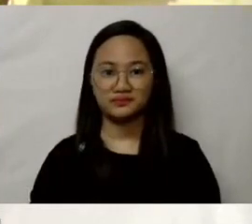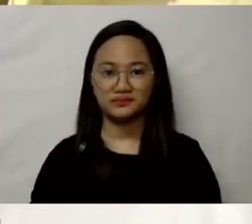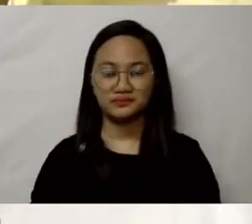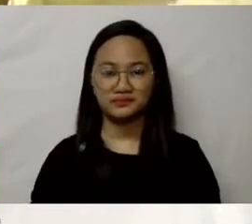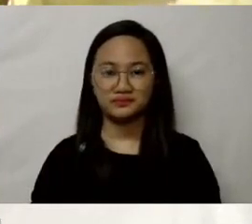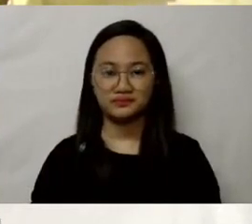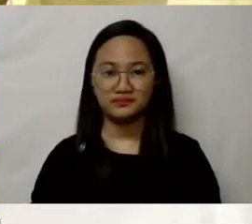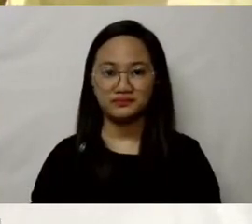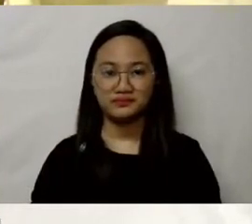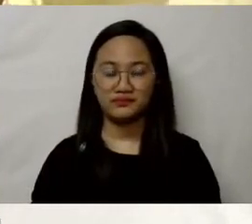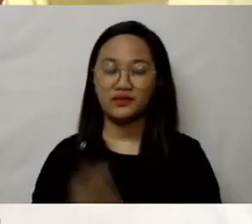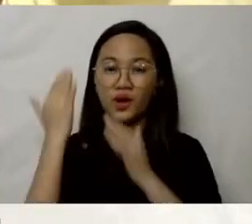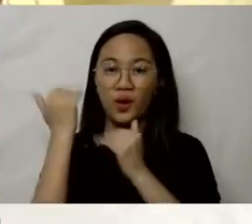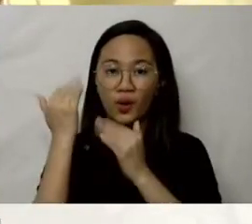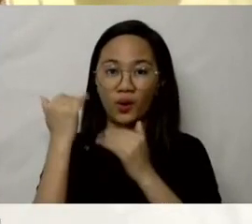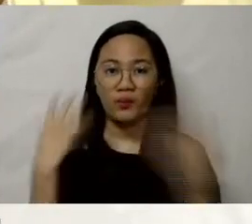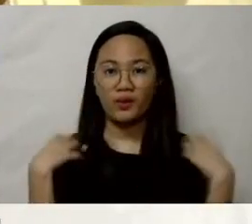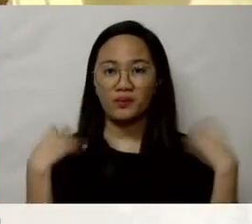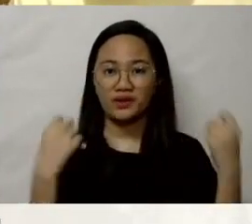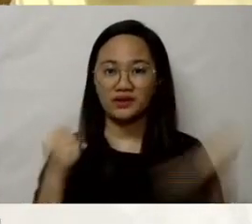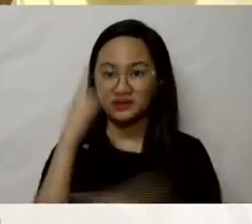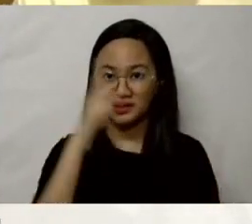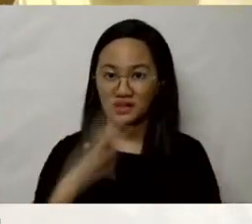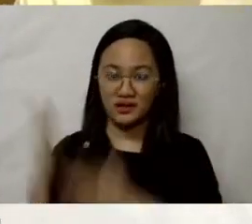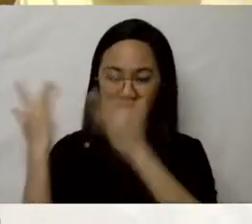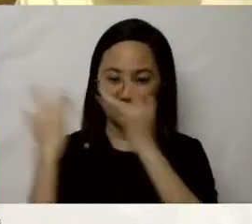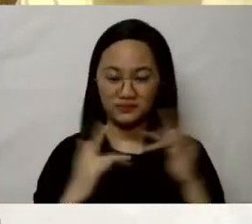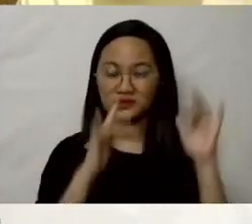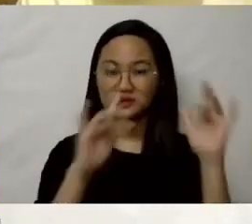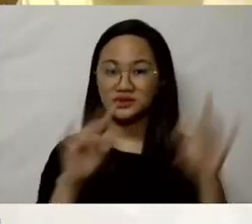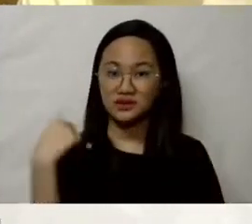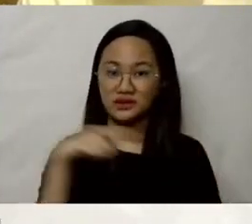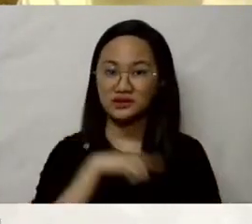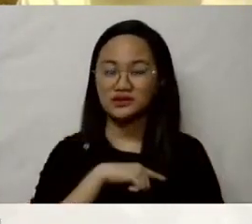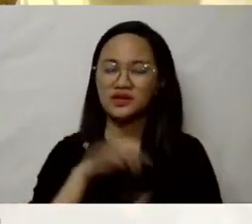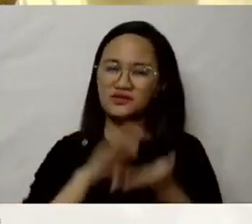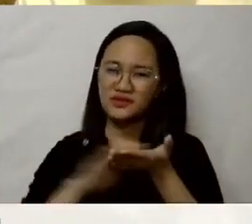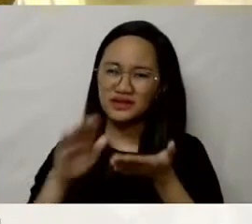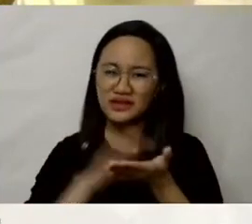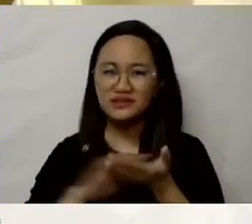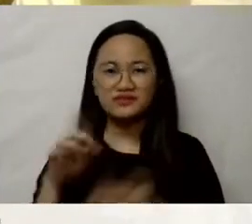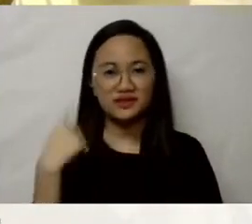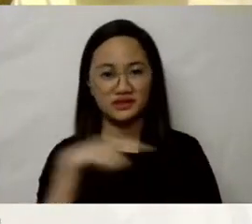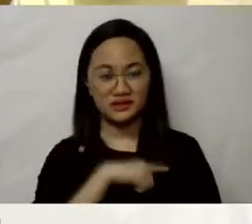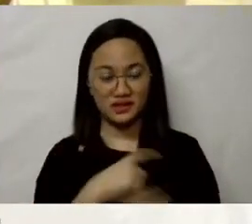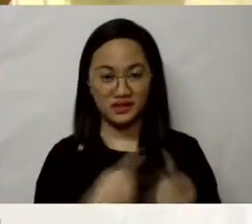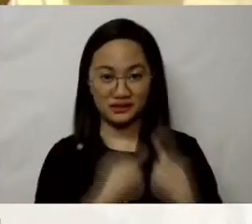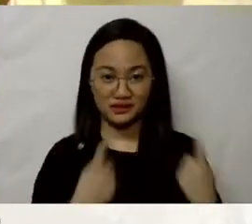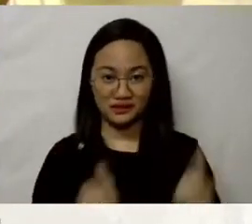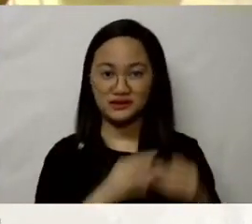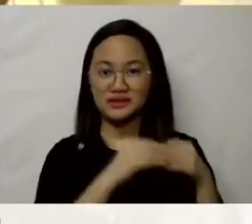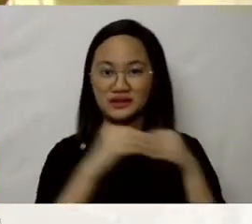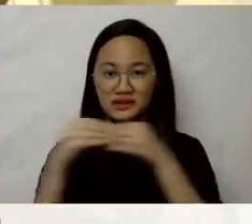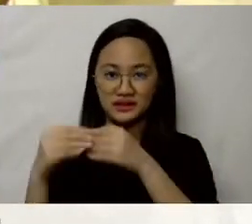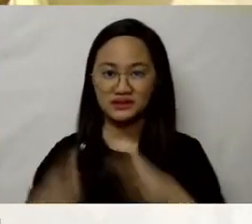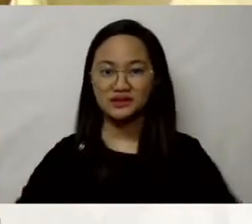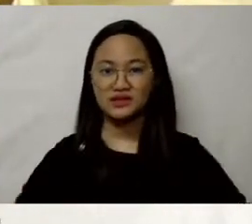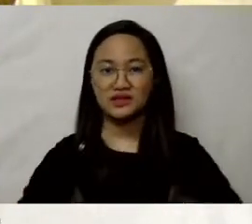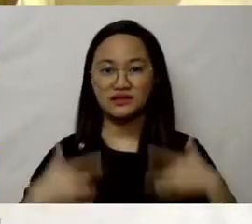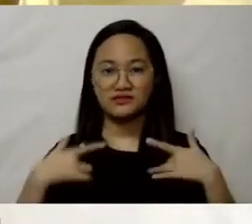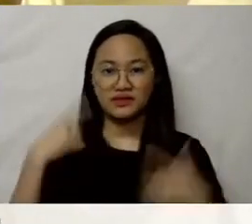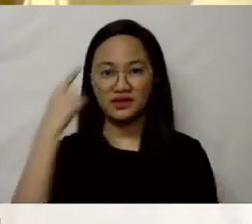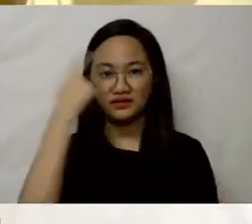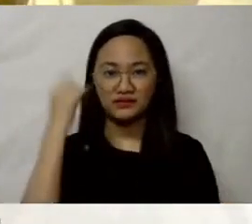May Almighty God have mercy on us, forgive us our sins, and bring us to everlasting life.